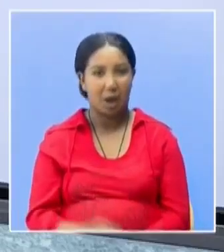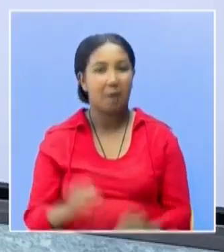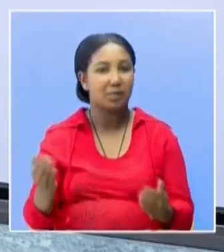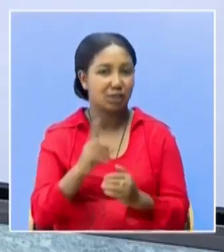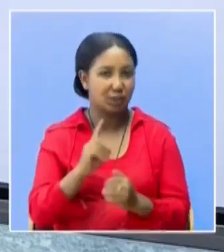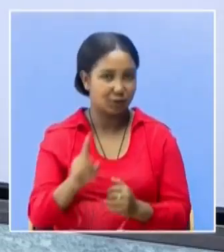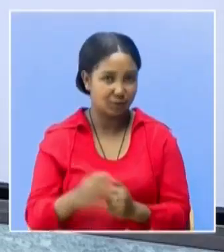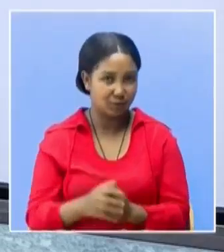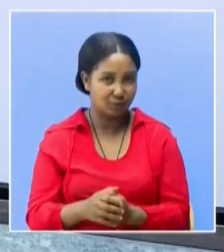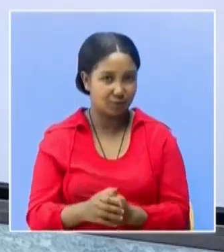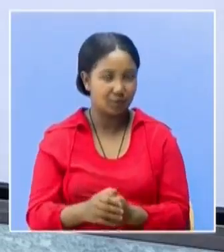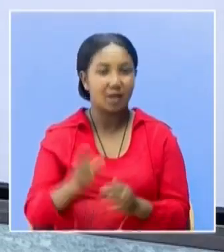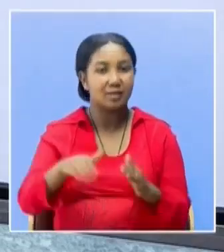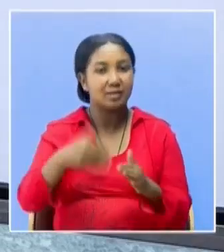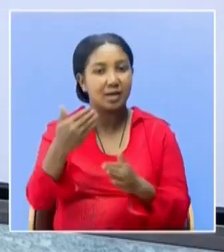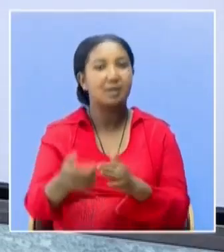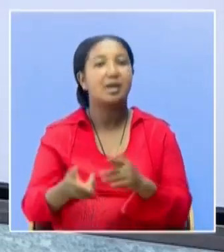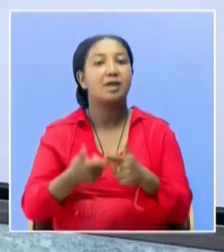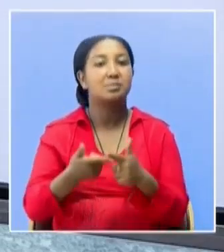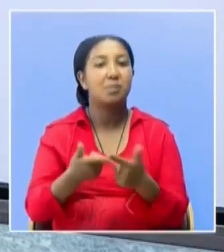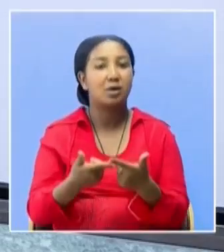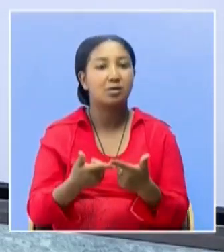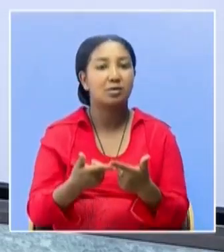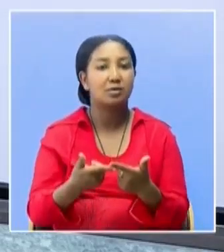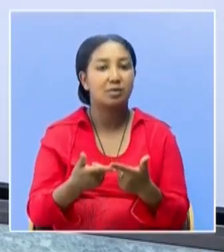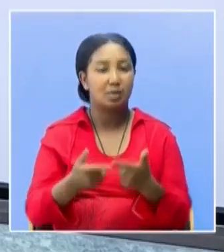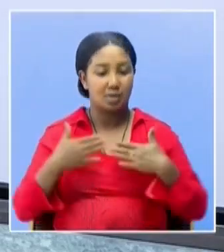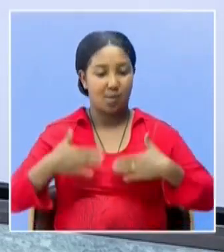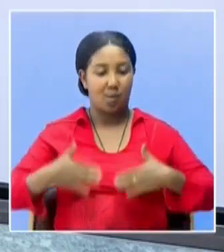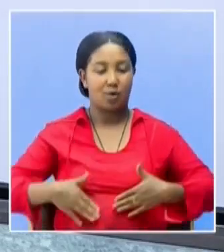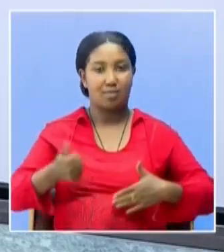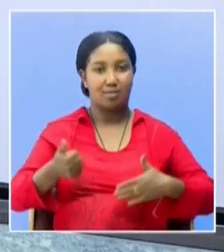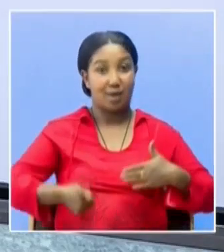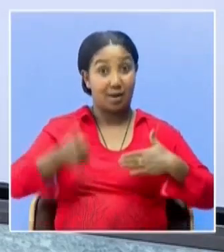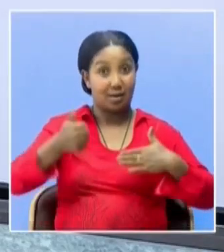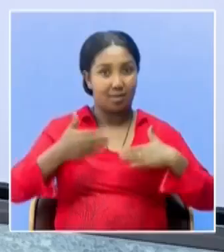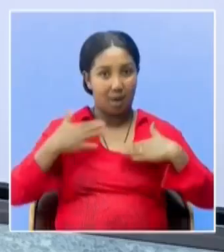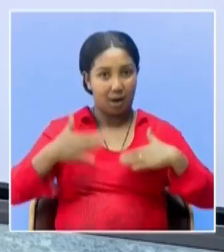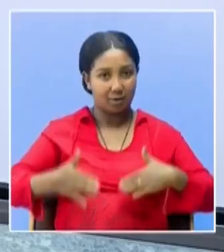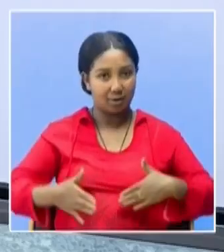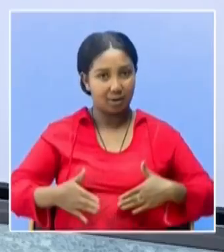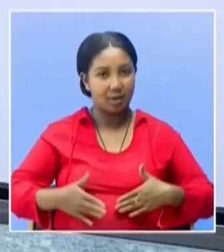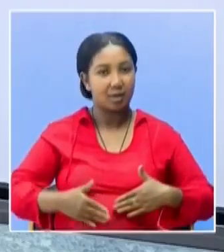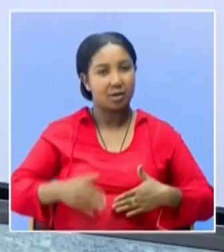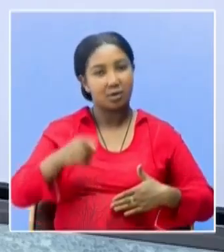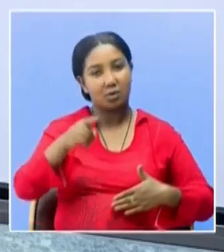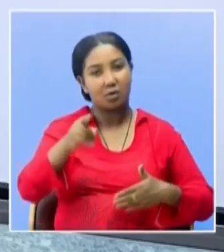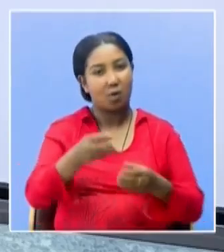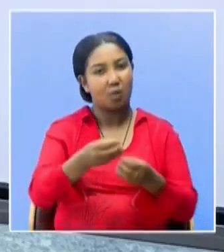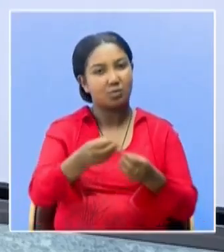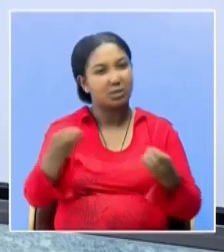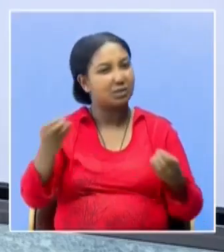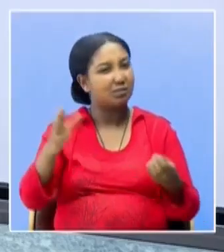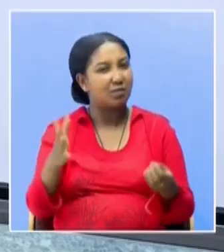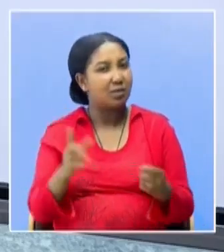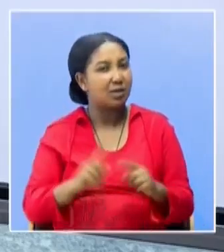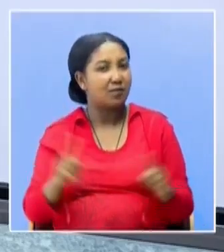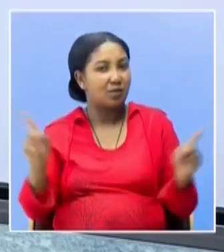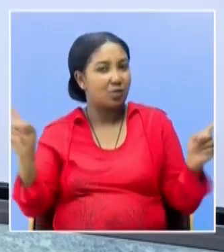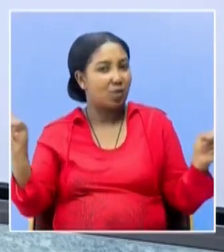Appreciation. And then what comes next, that is the body part. And then your objective might be that is a different